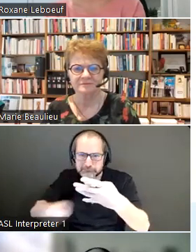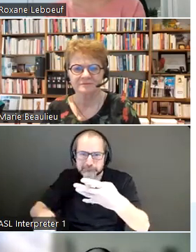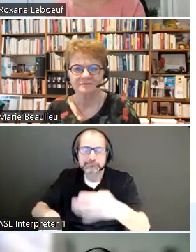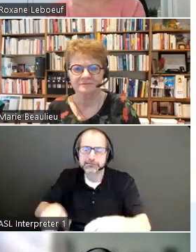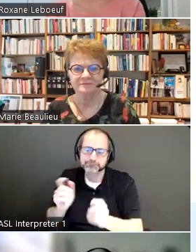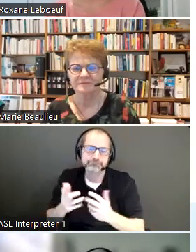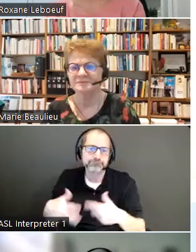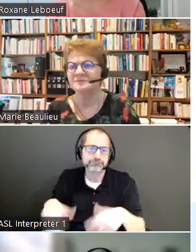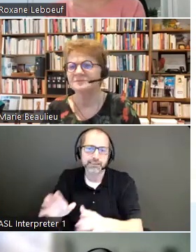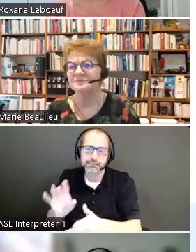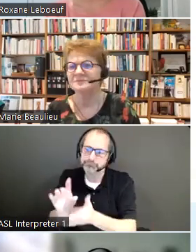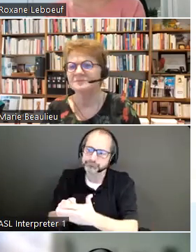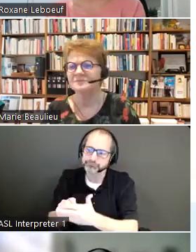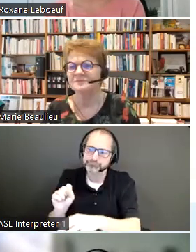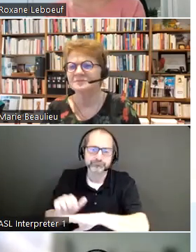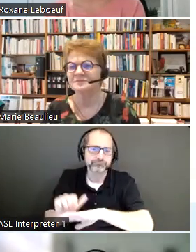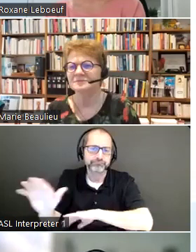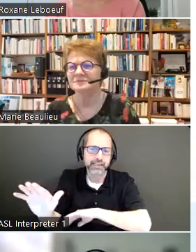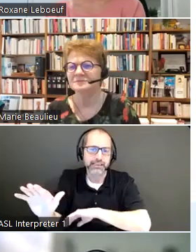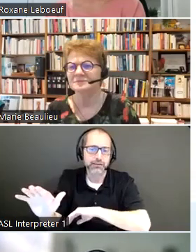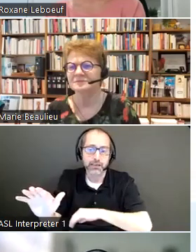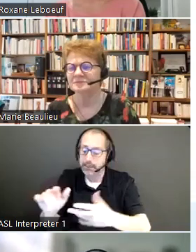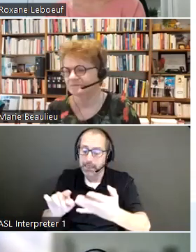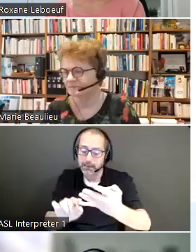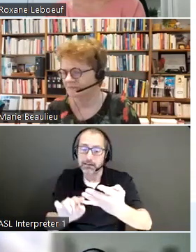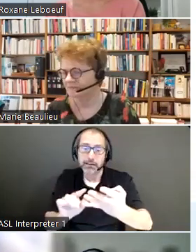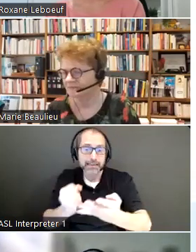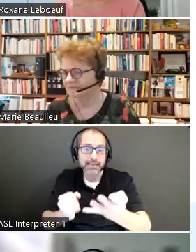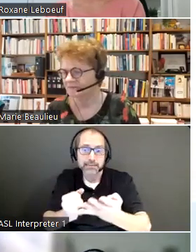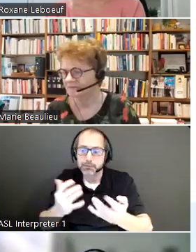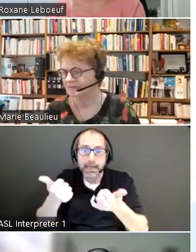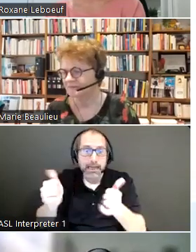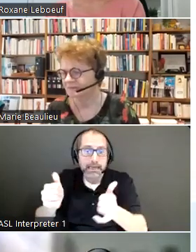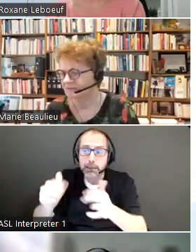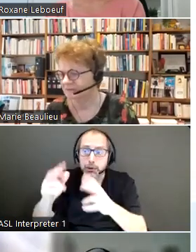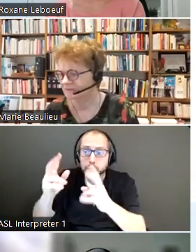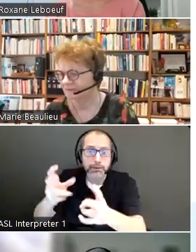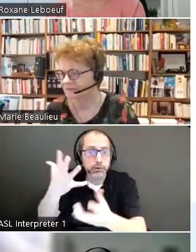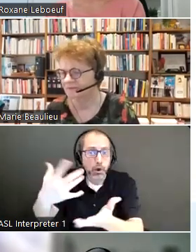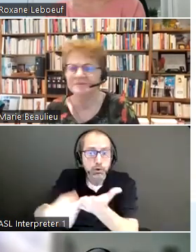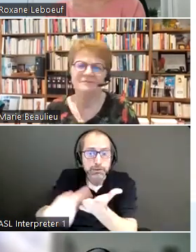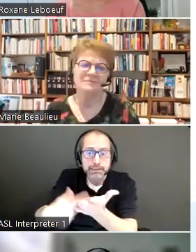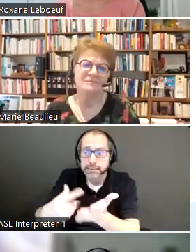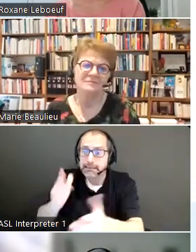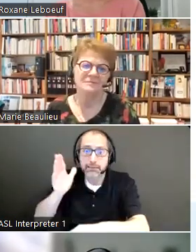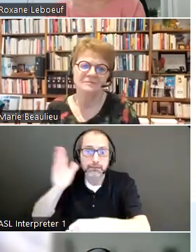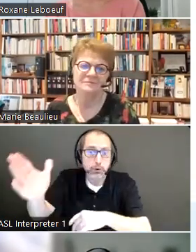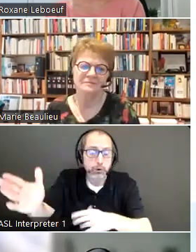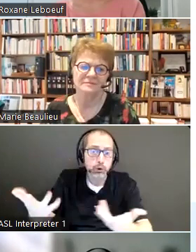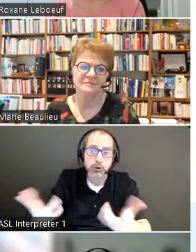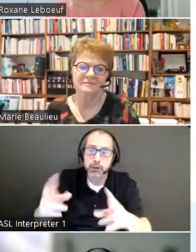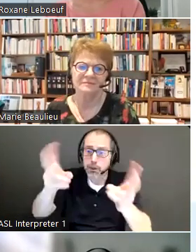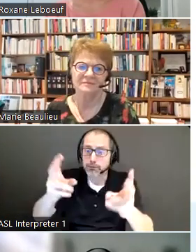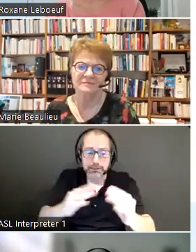you want to see in the future. Particularly this is an important topic around housing and how we can get